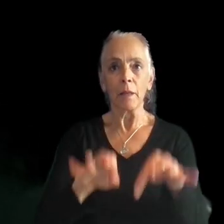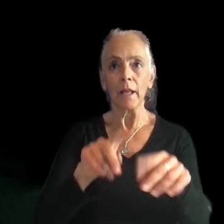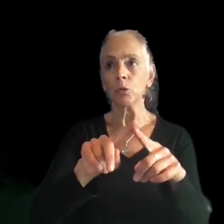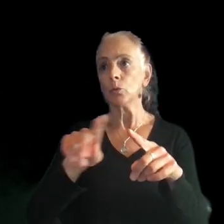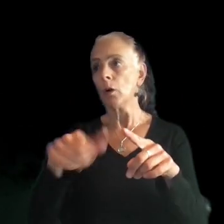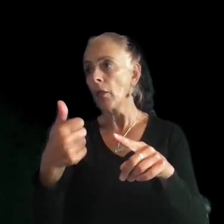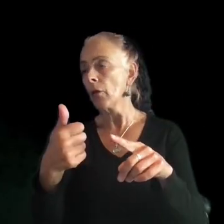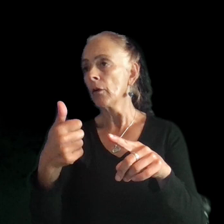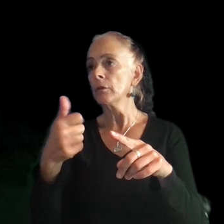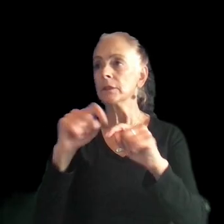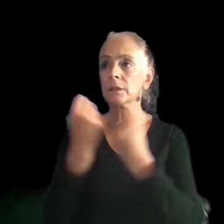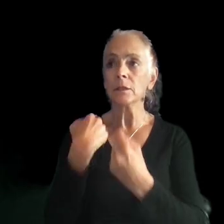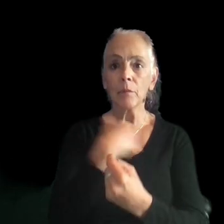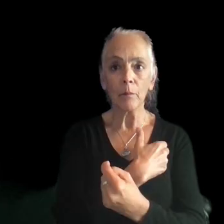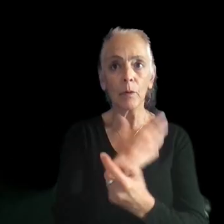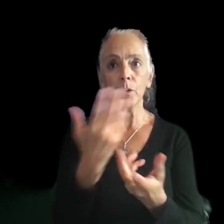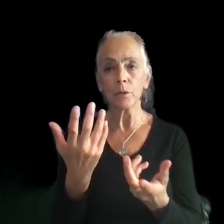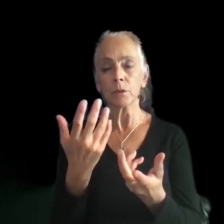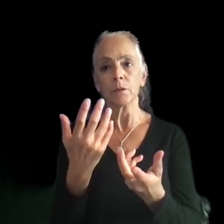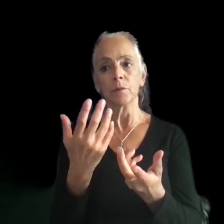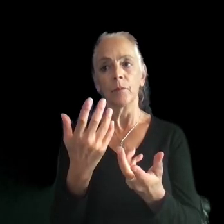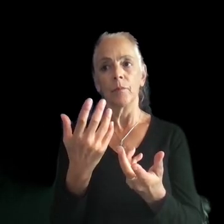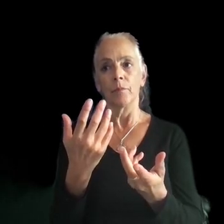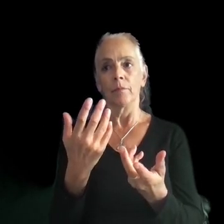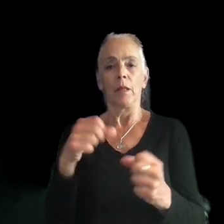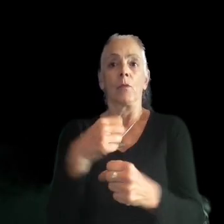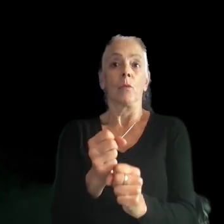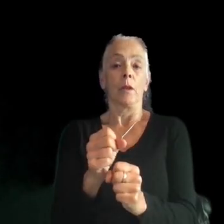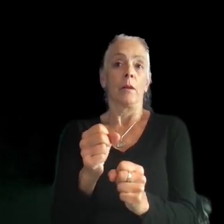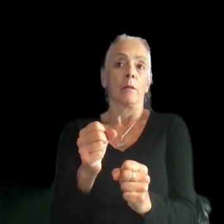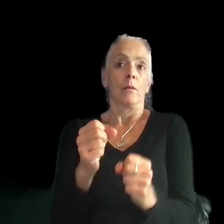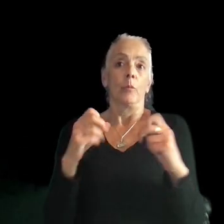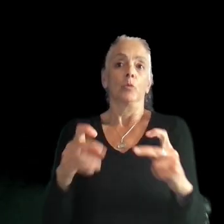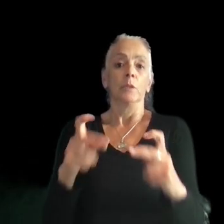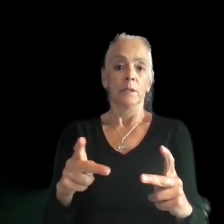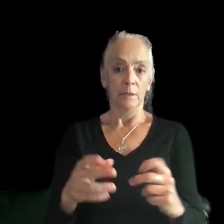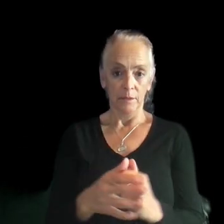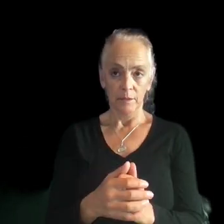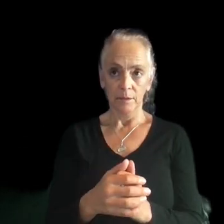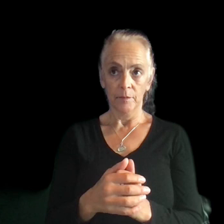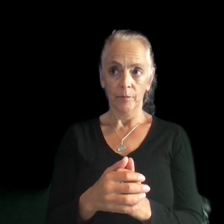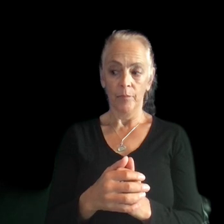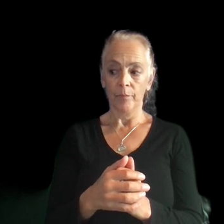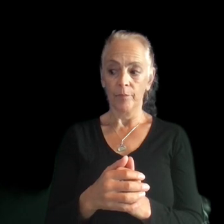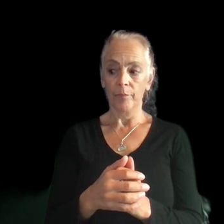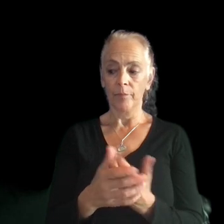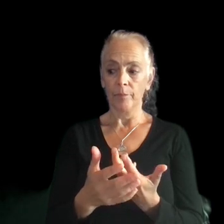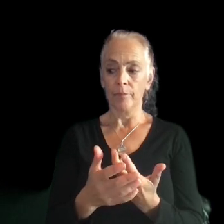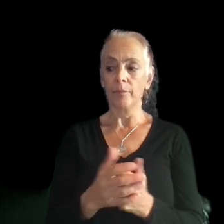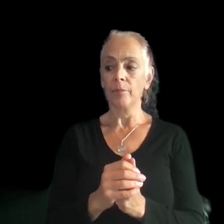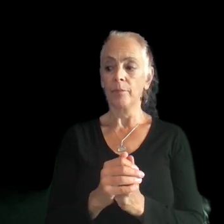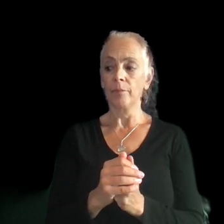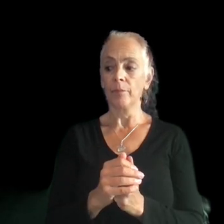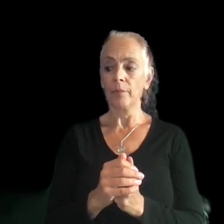synthesis ability to to create opportunities and insights from data